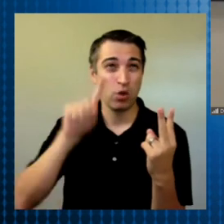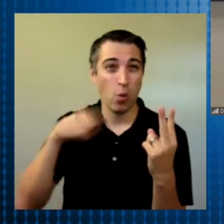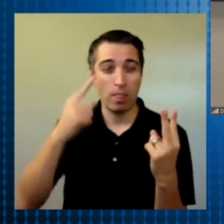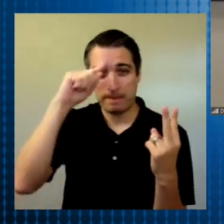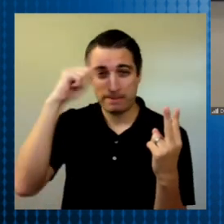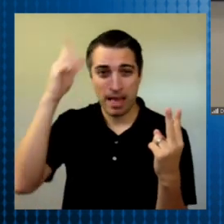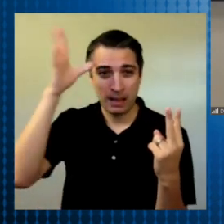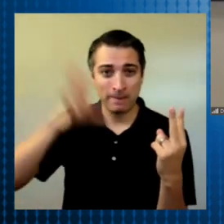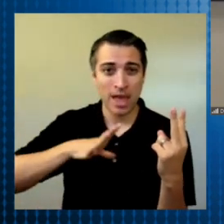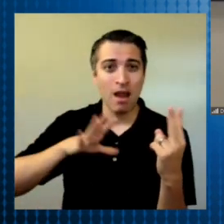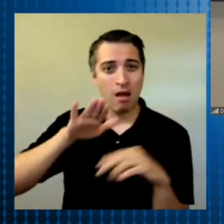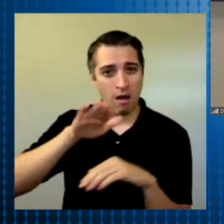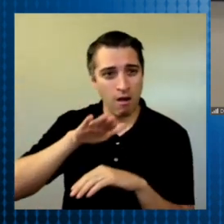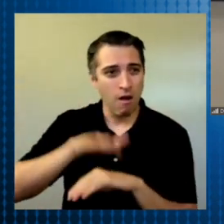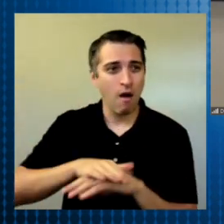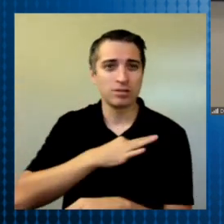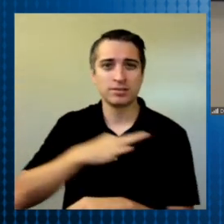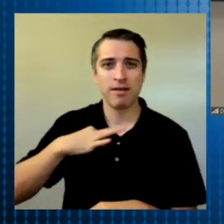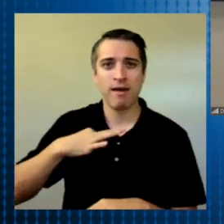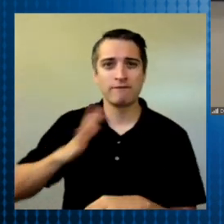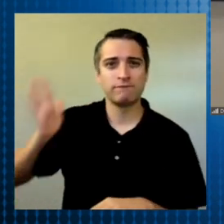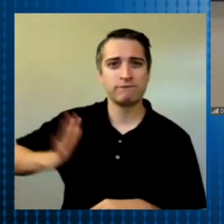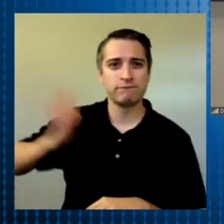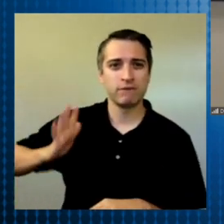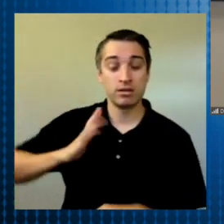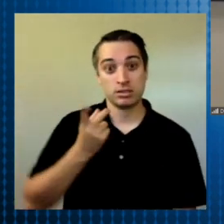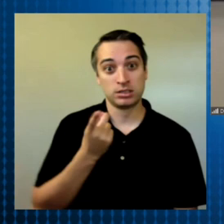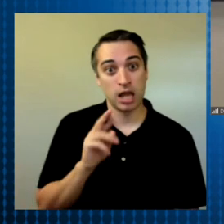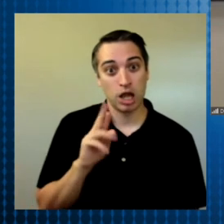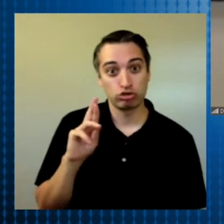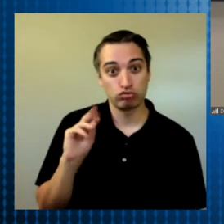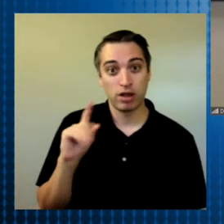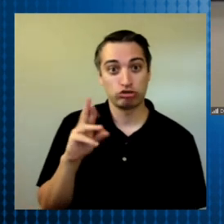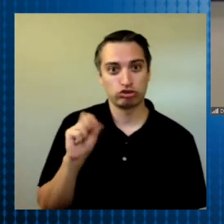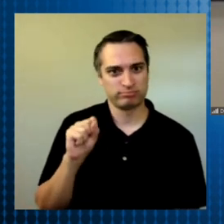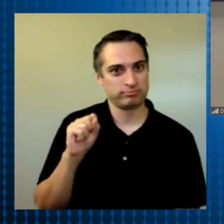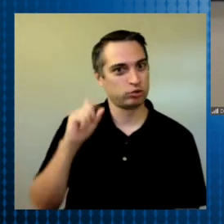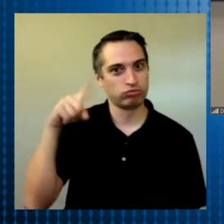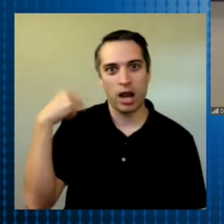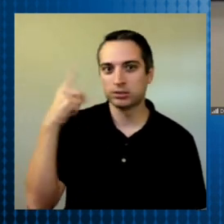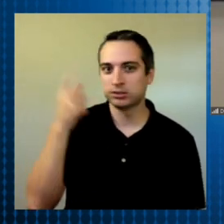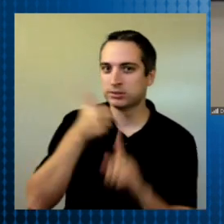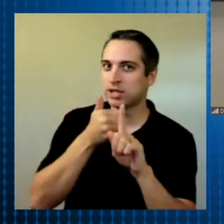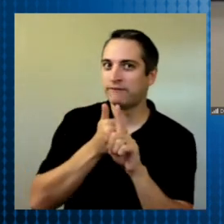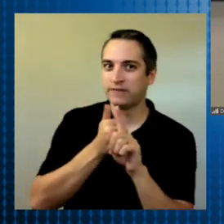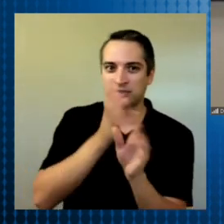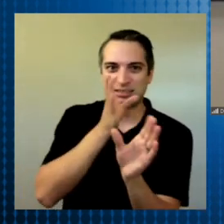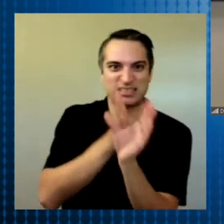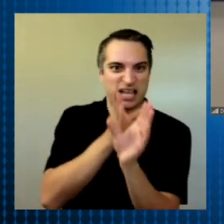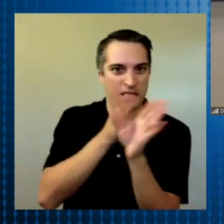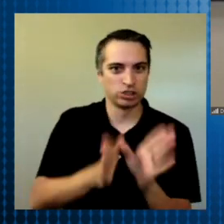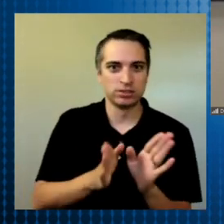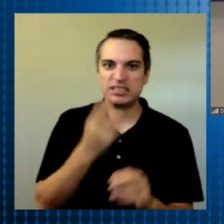Community College at that time. Dr. Rogers was crazy. He was a psychologist, and he was just in your